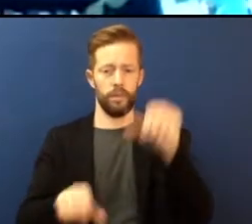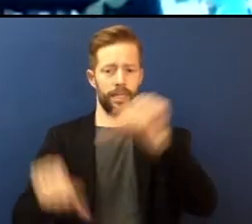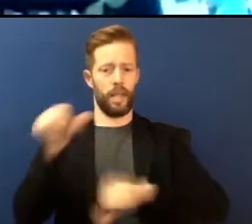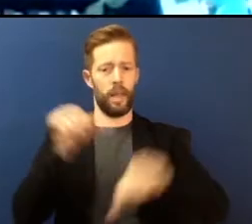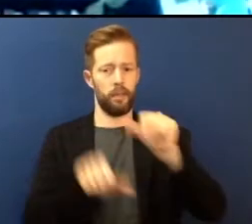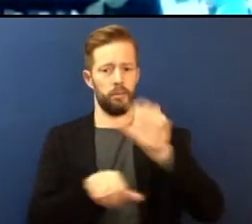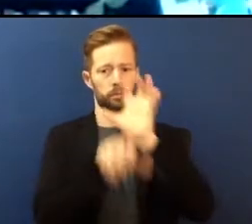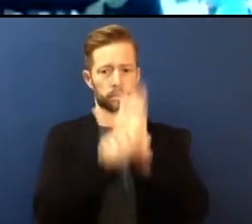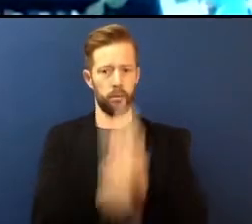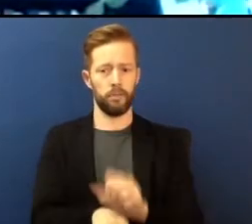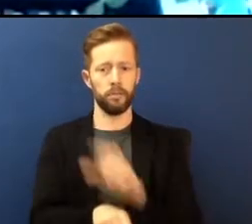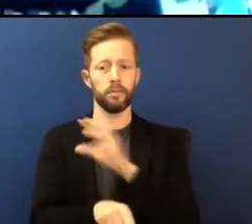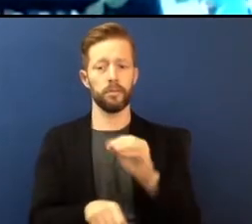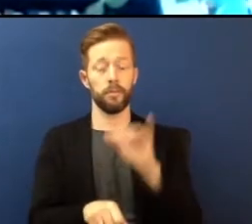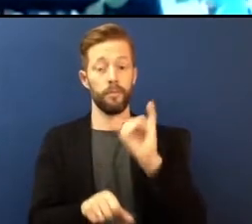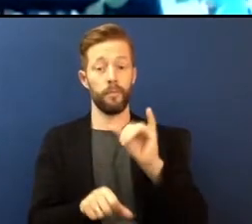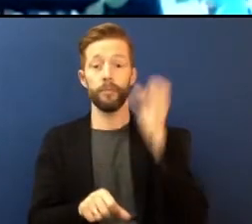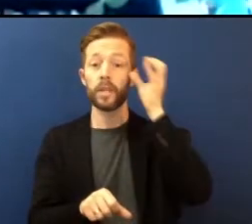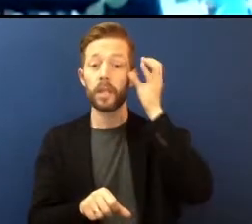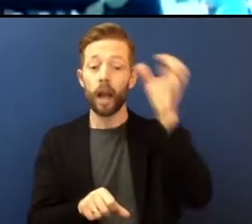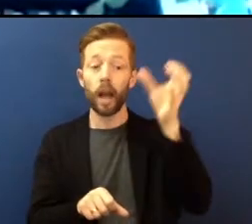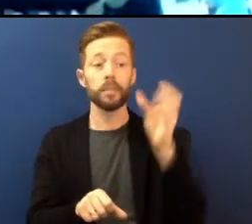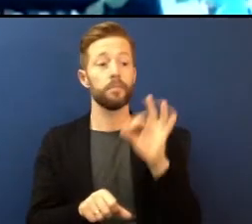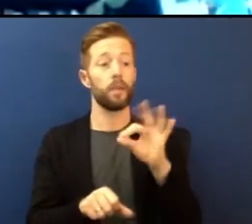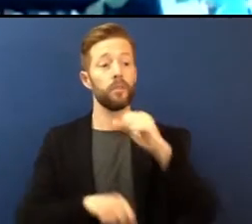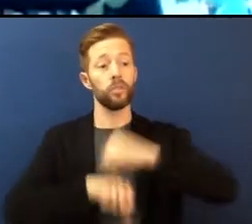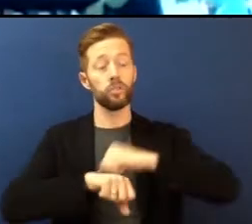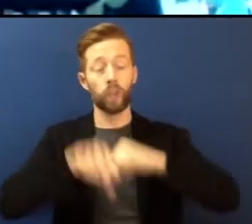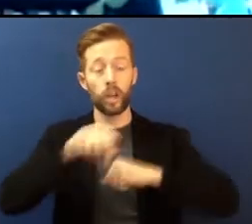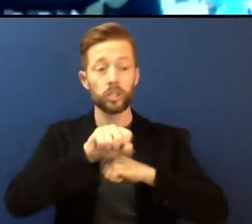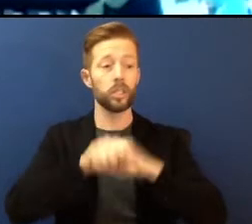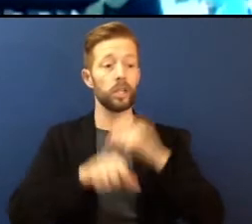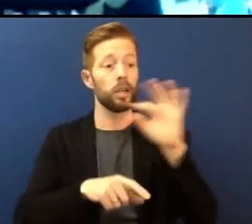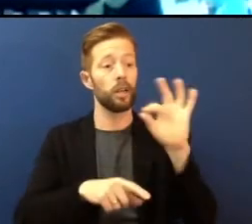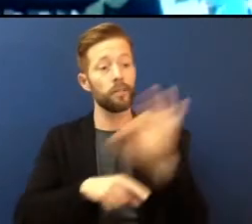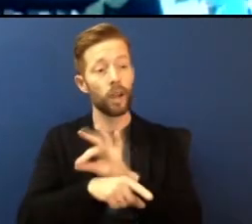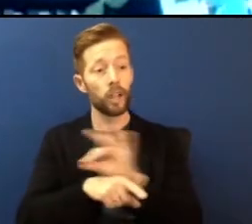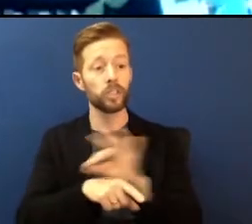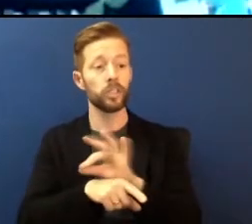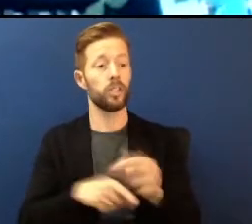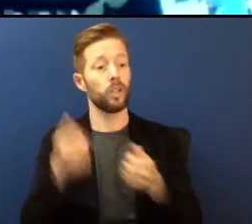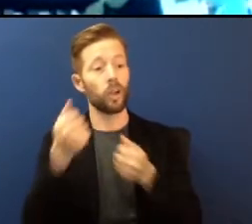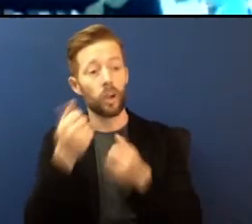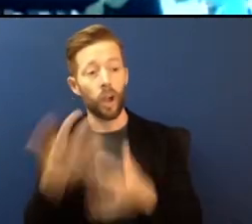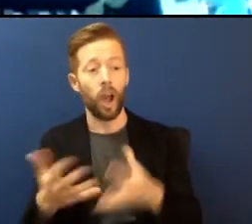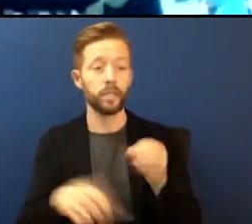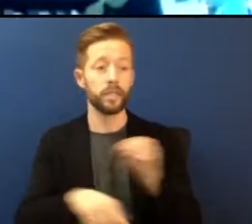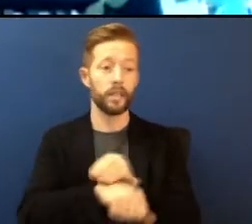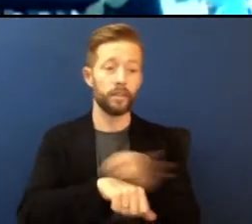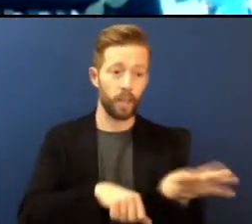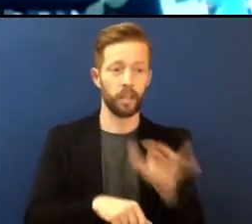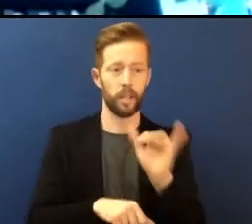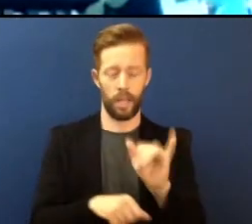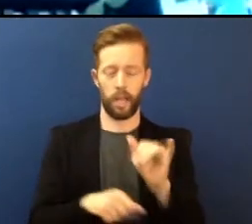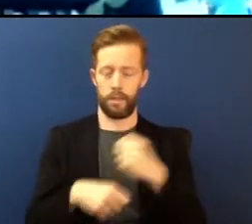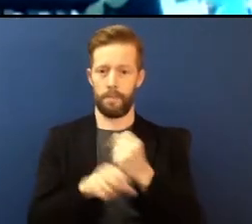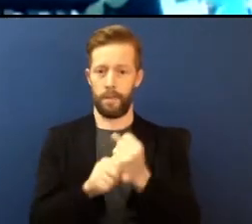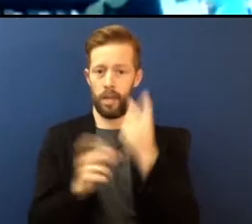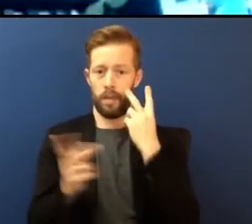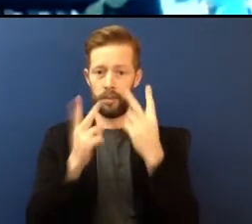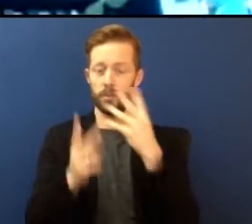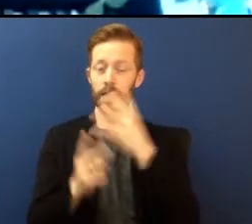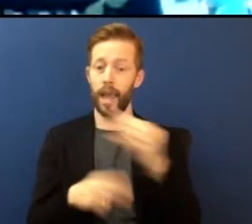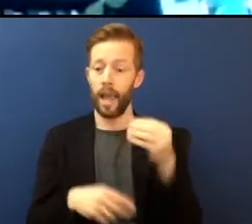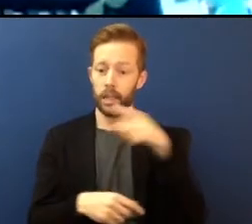doing science practices, and the concepts of structure, function, and cause and effect are right there to make them